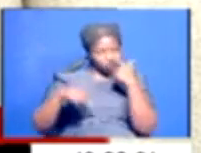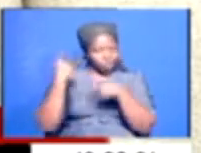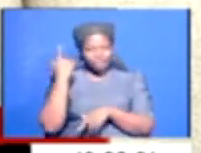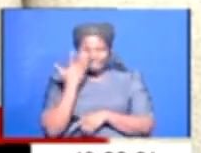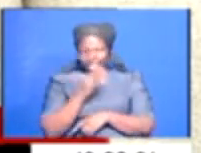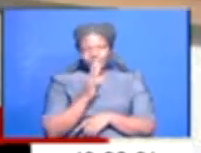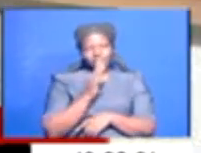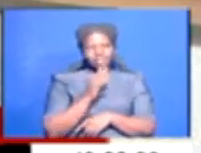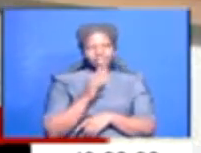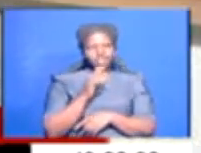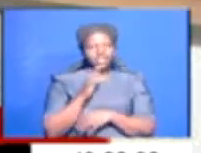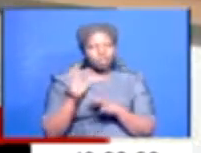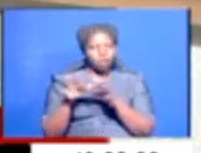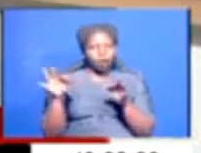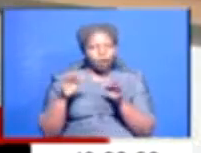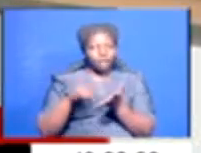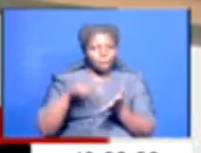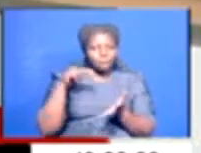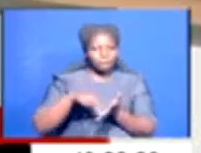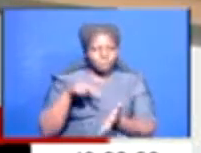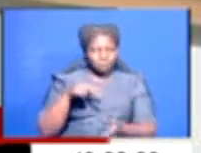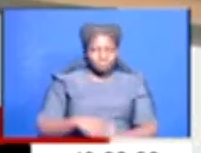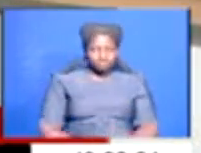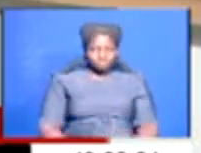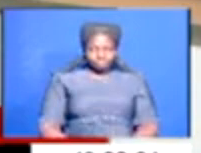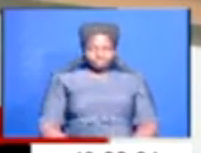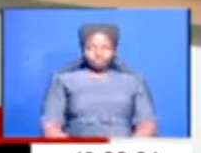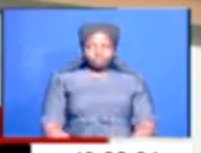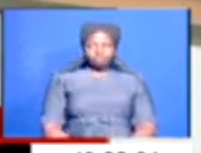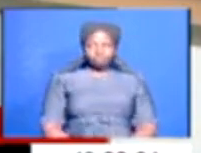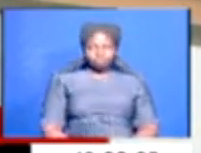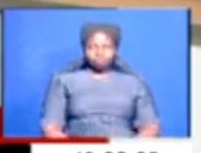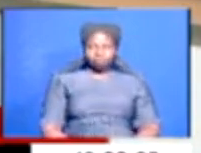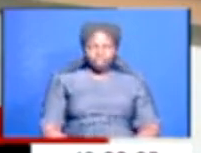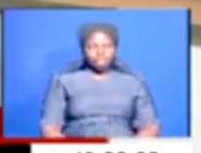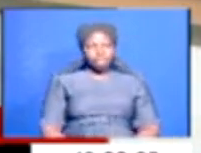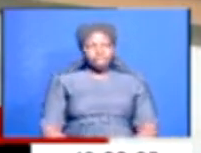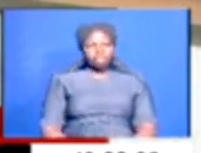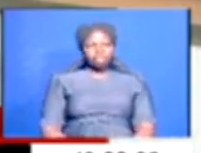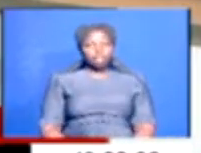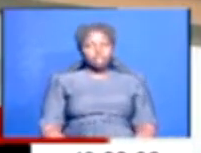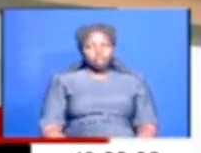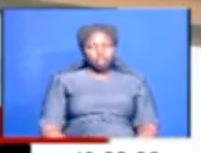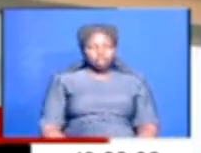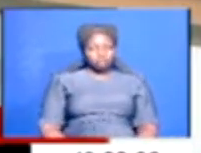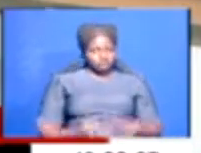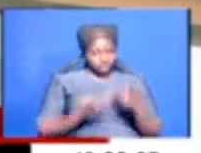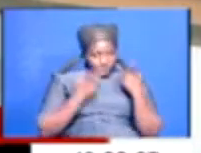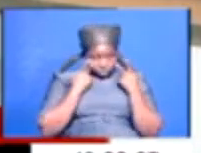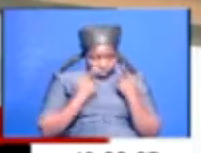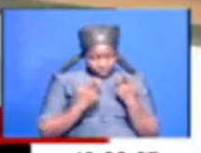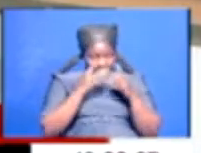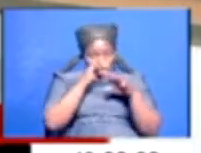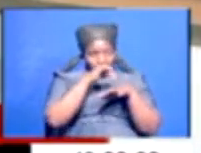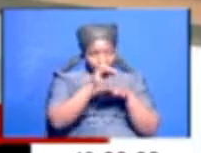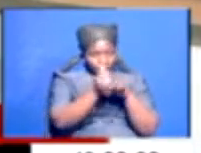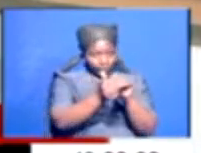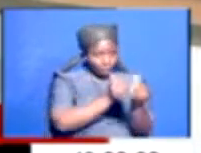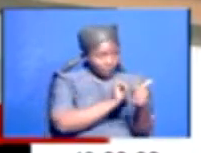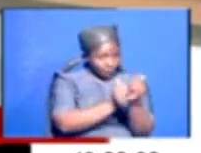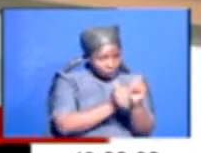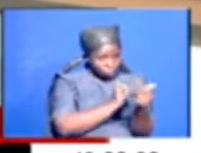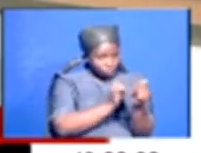Yeah. And now, Nelly, let me come to you. Looking at the kind of competition that is